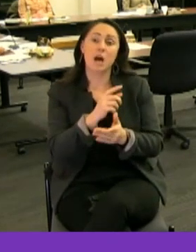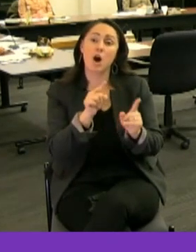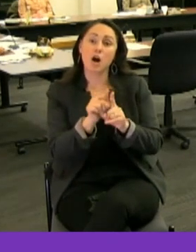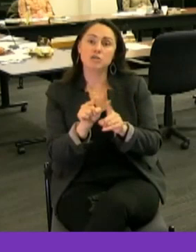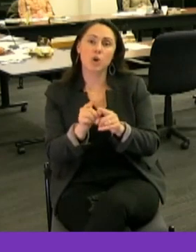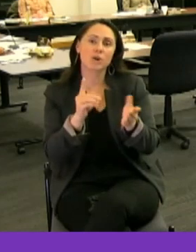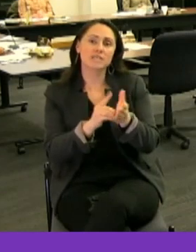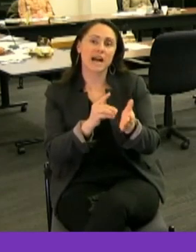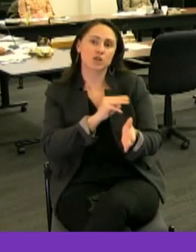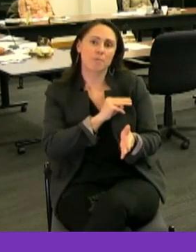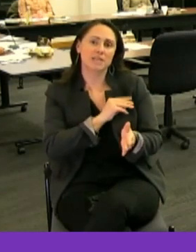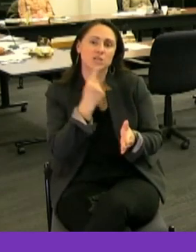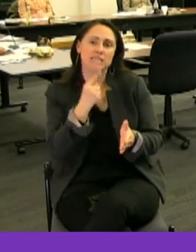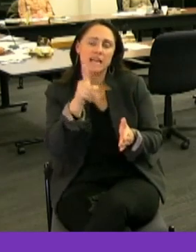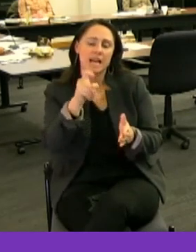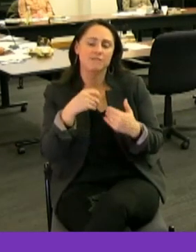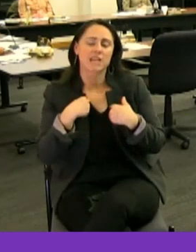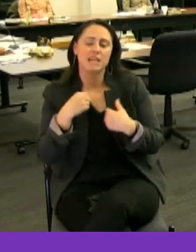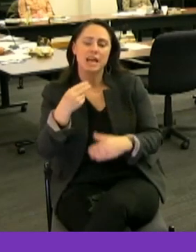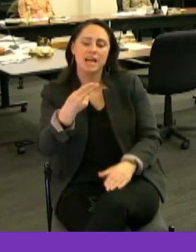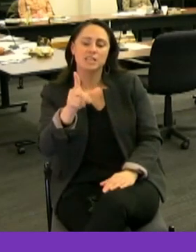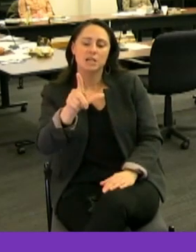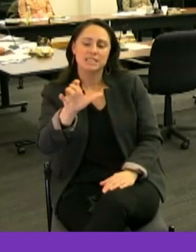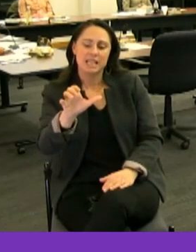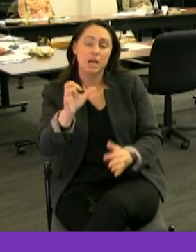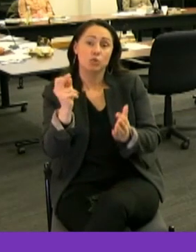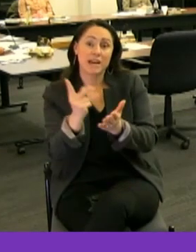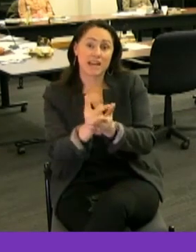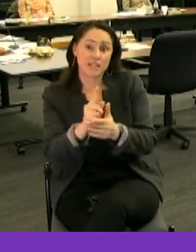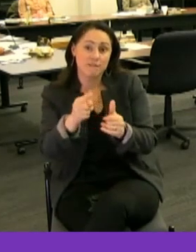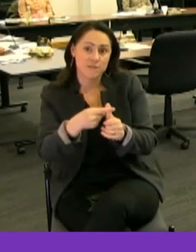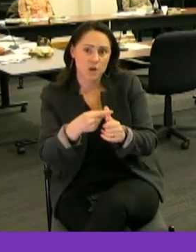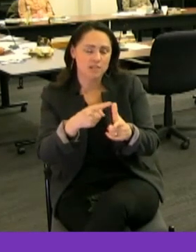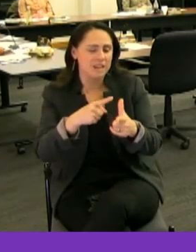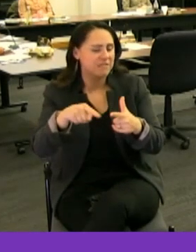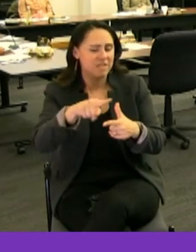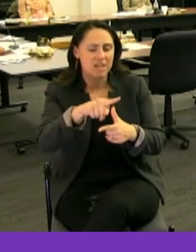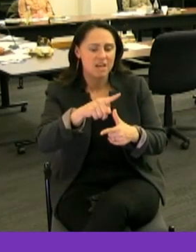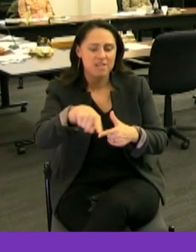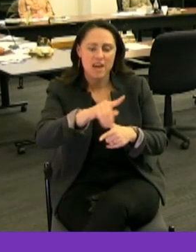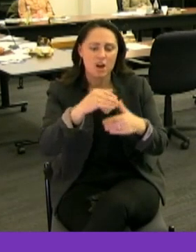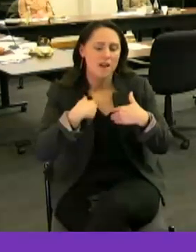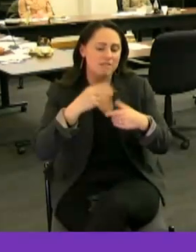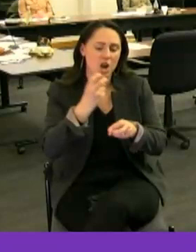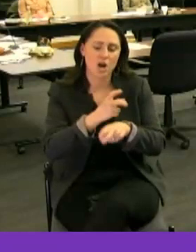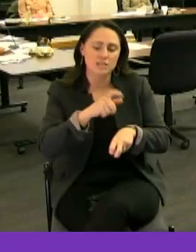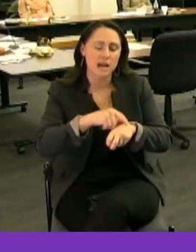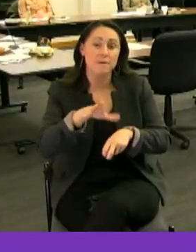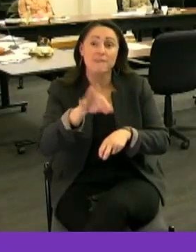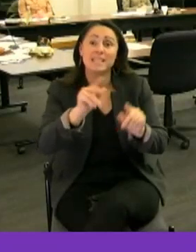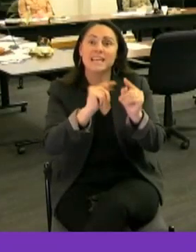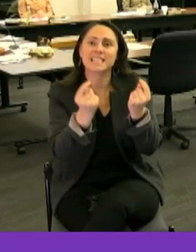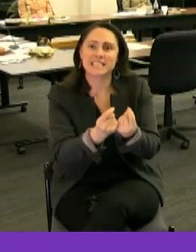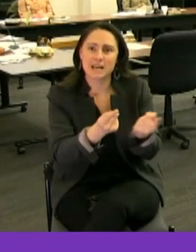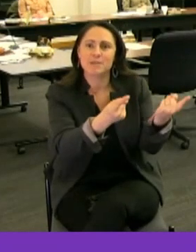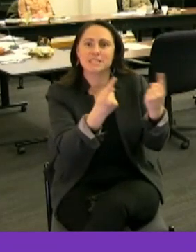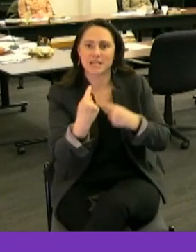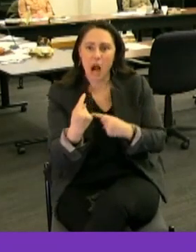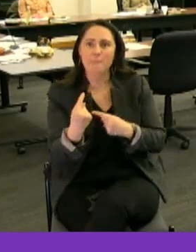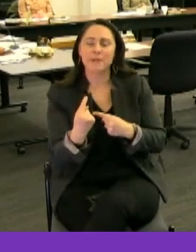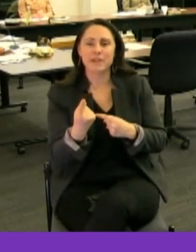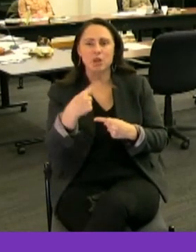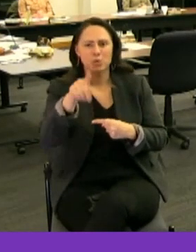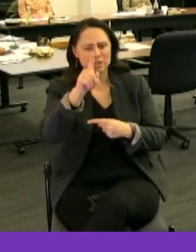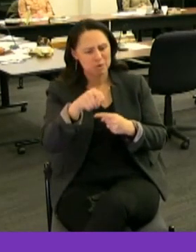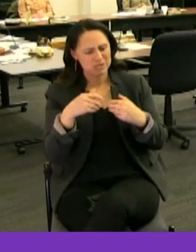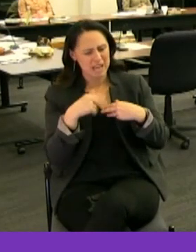we have to get HLC accreditation first. And actually, they are having a hard time finding a team to come do our visit. We were supposed to have